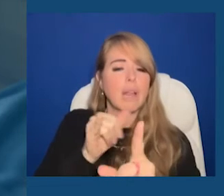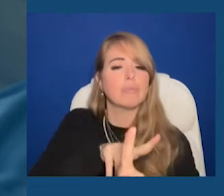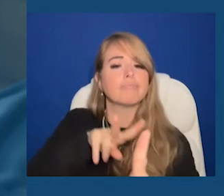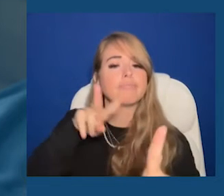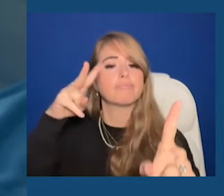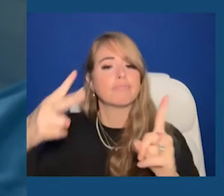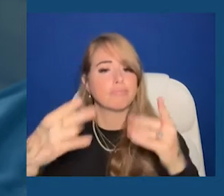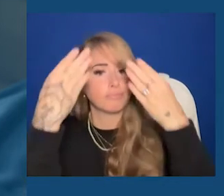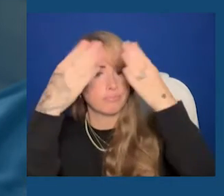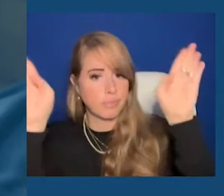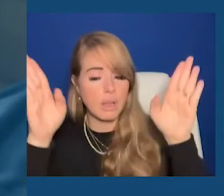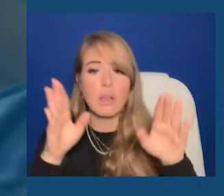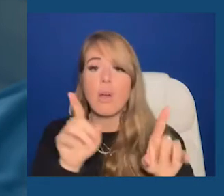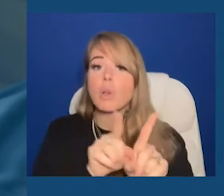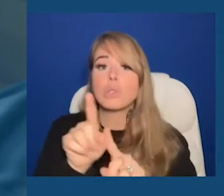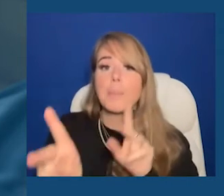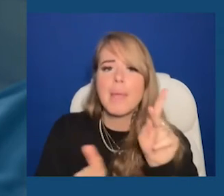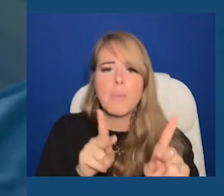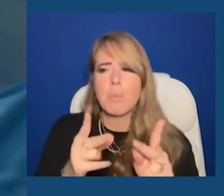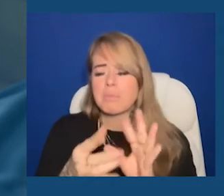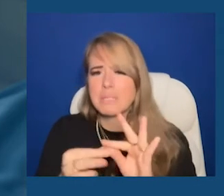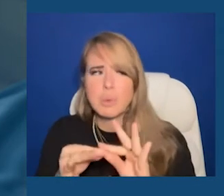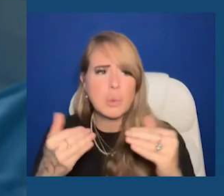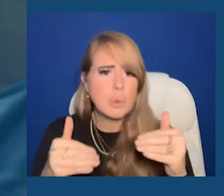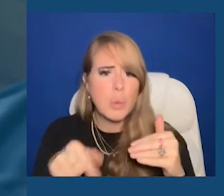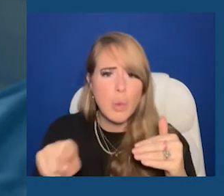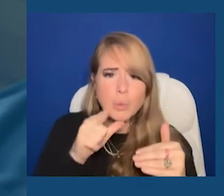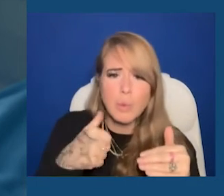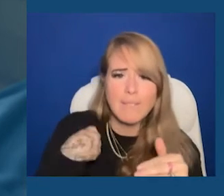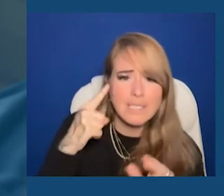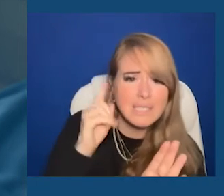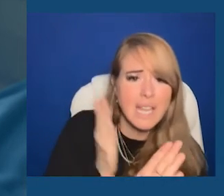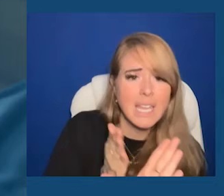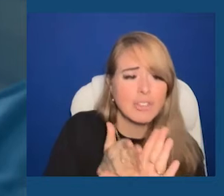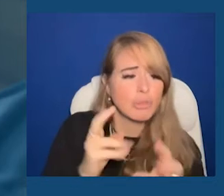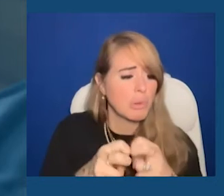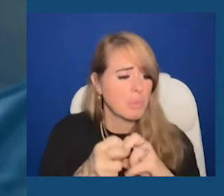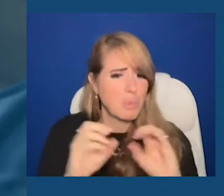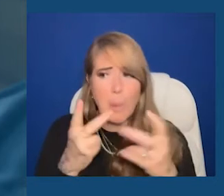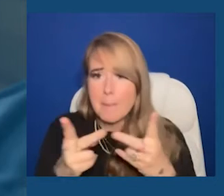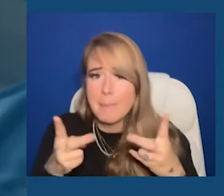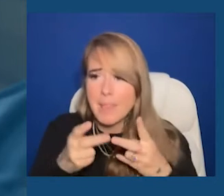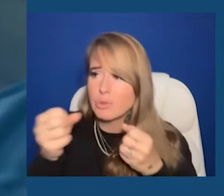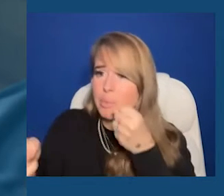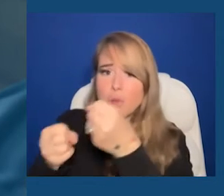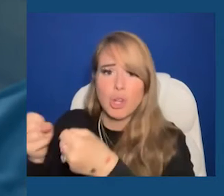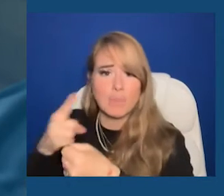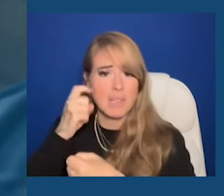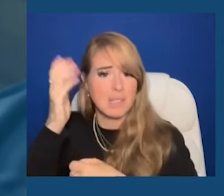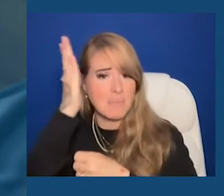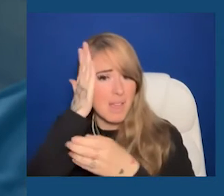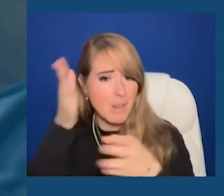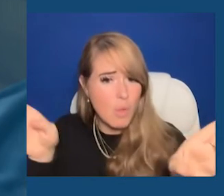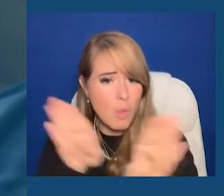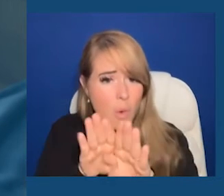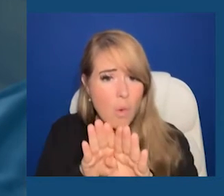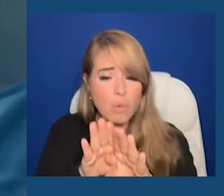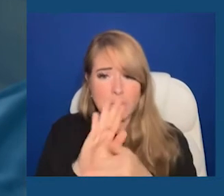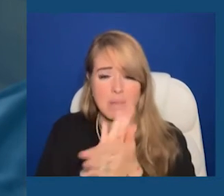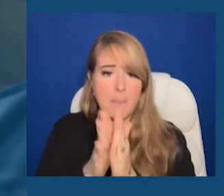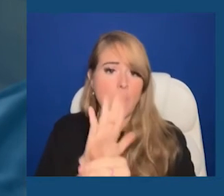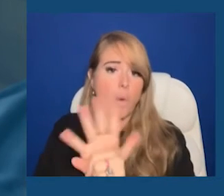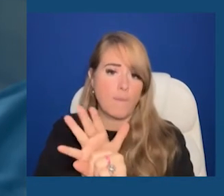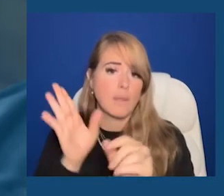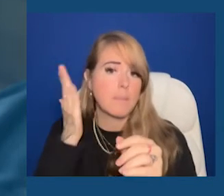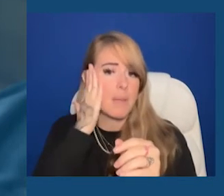have psychiatric problems, but there's nowhere to put them because the hospitals closed all those beds, turned them into COVID beds. We had a severe